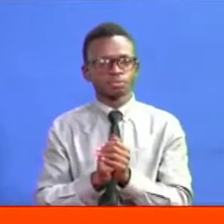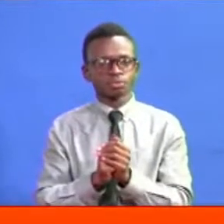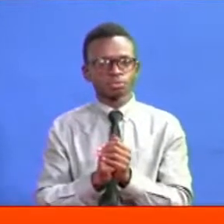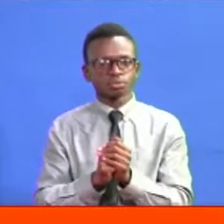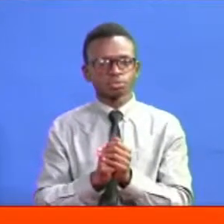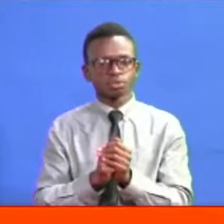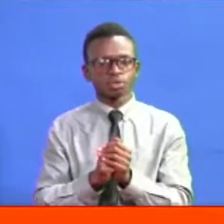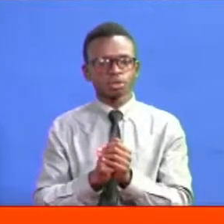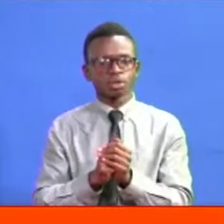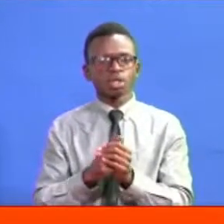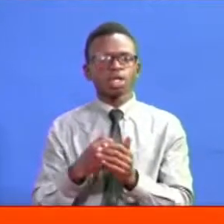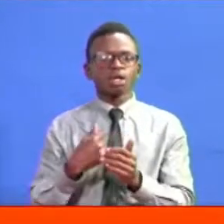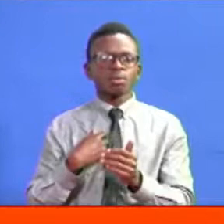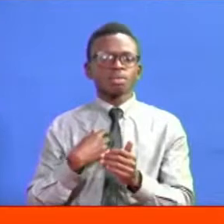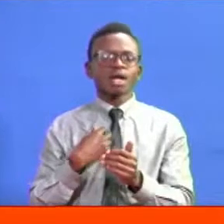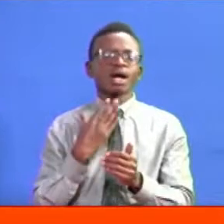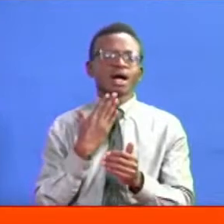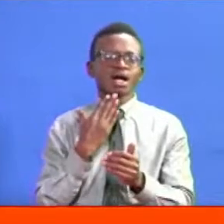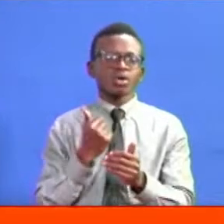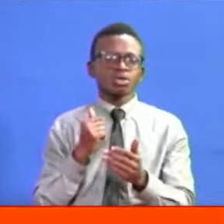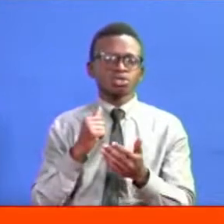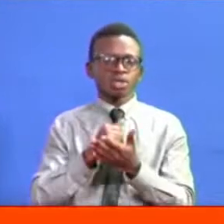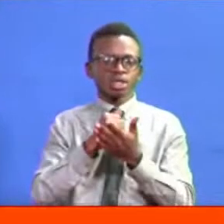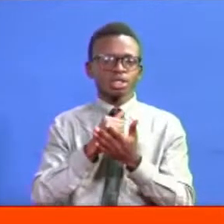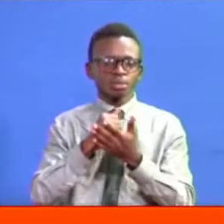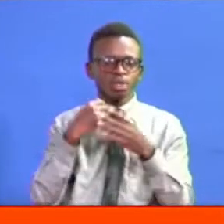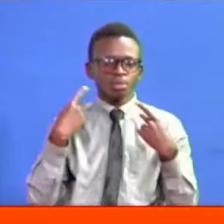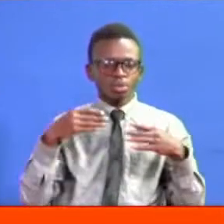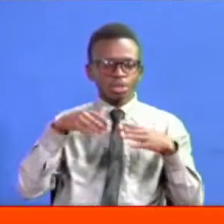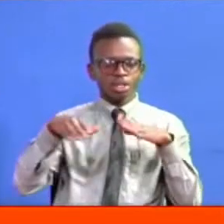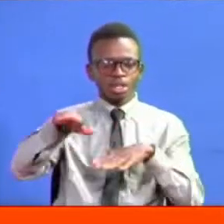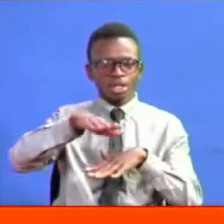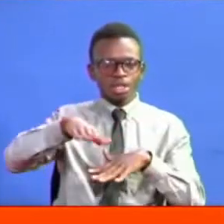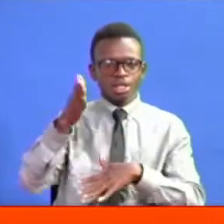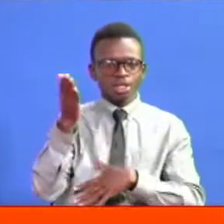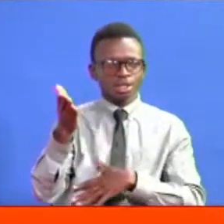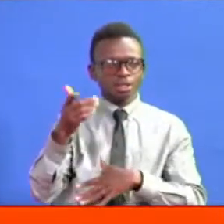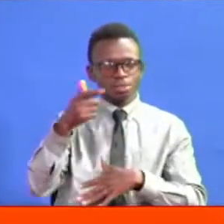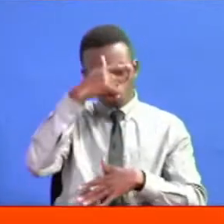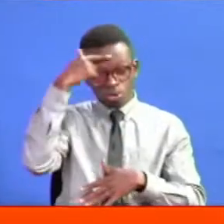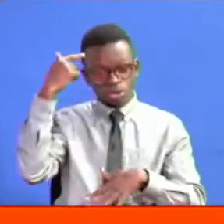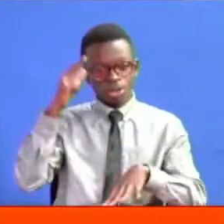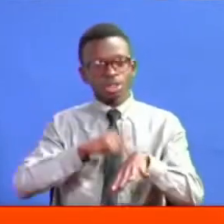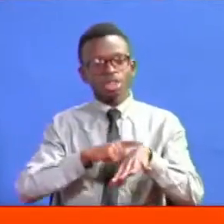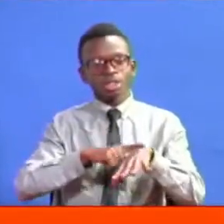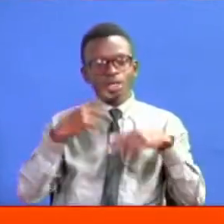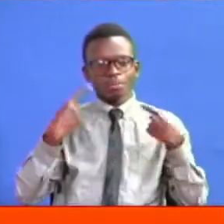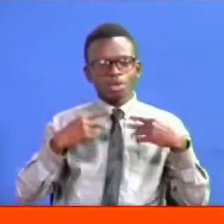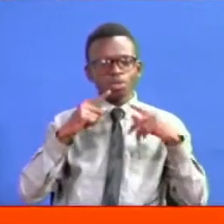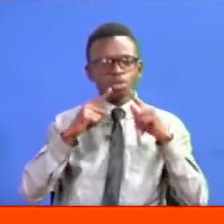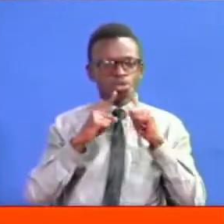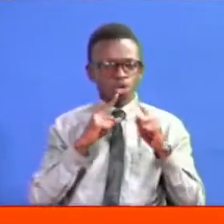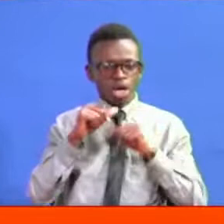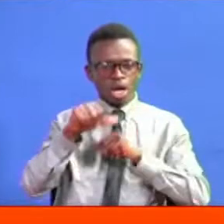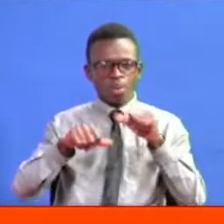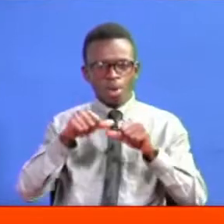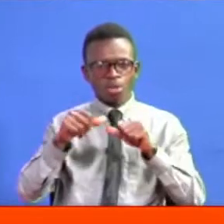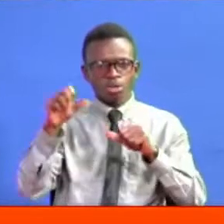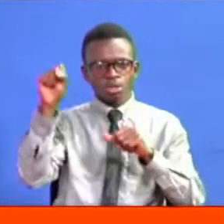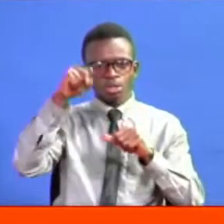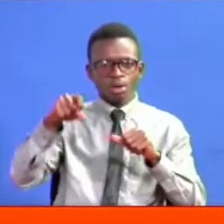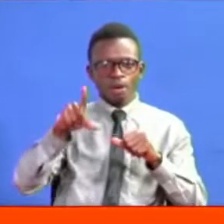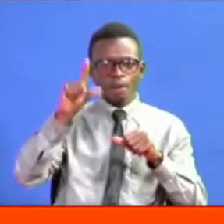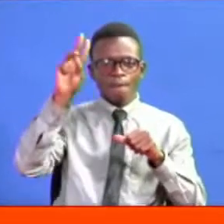from the slum I grew up in, because basically when people talk about slums, it's always about